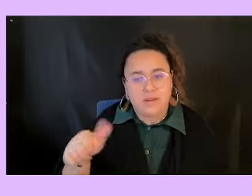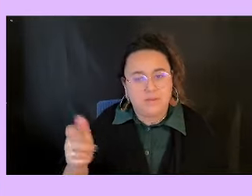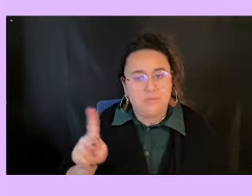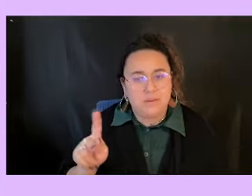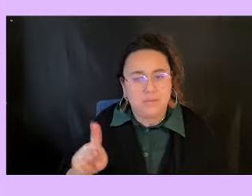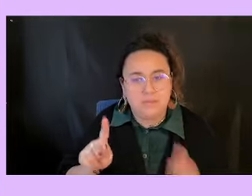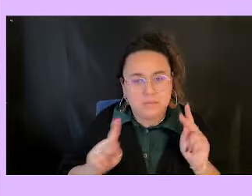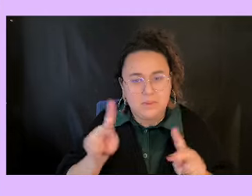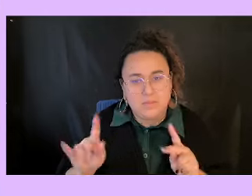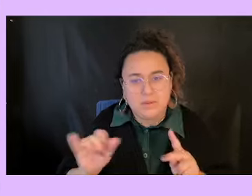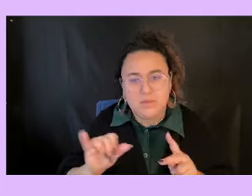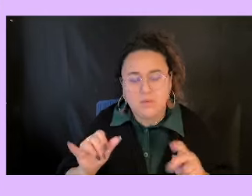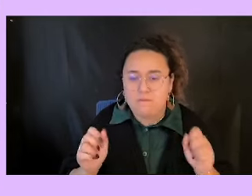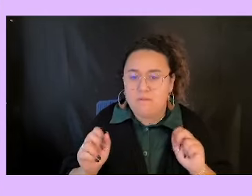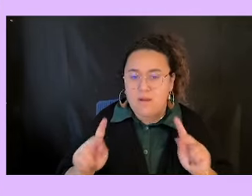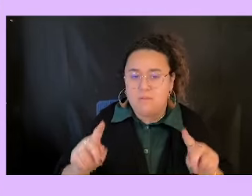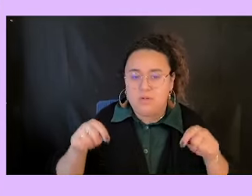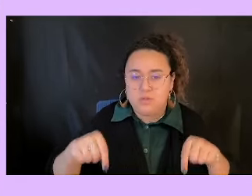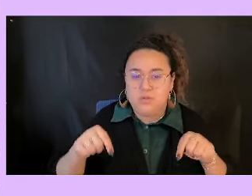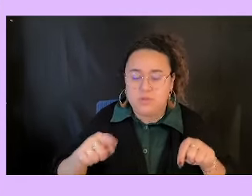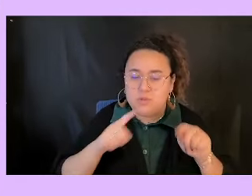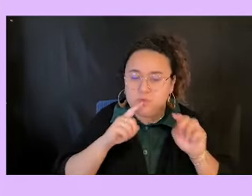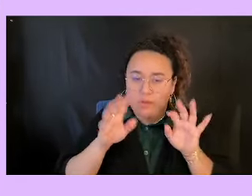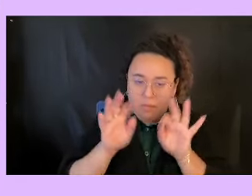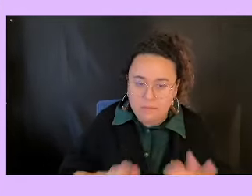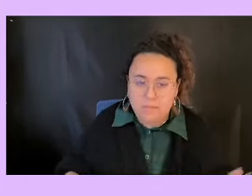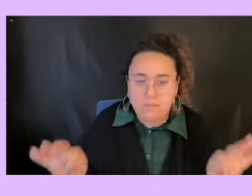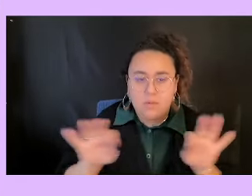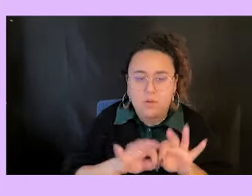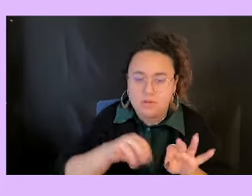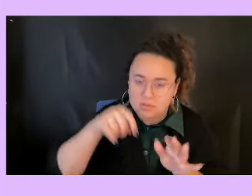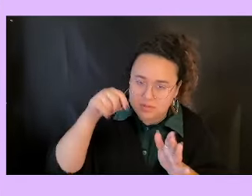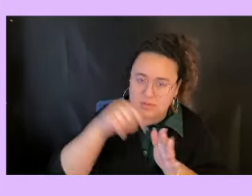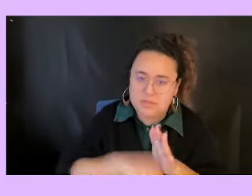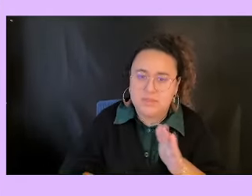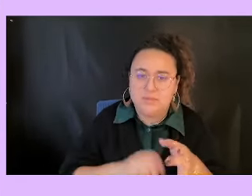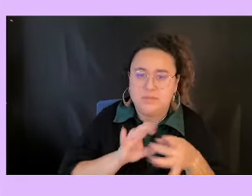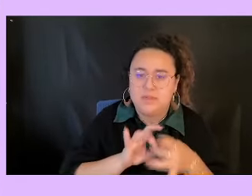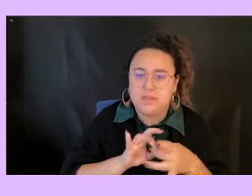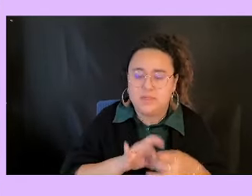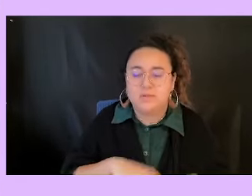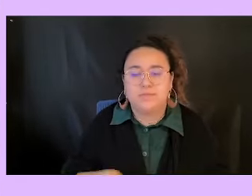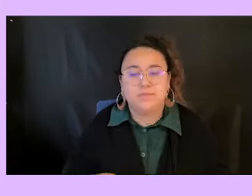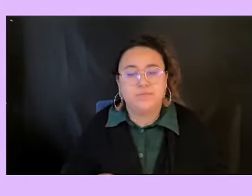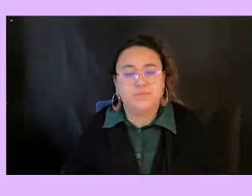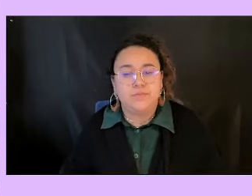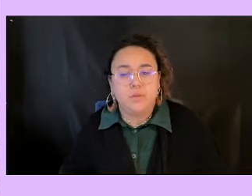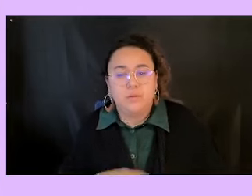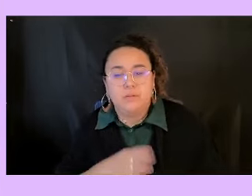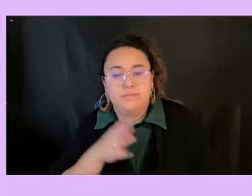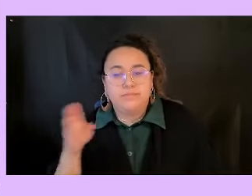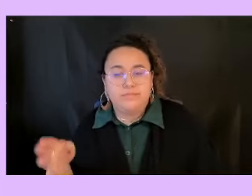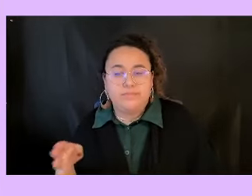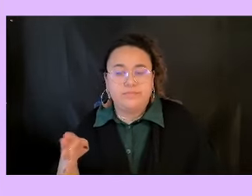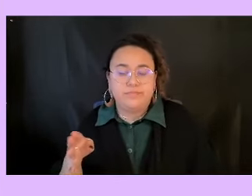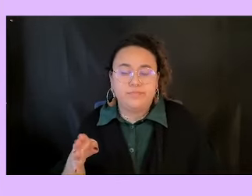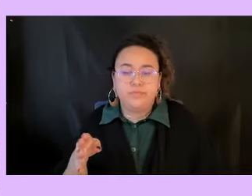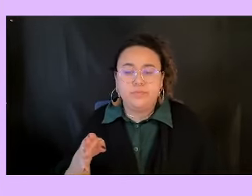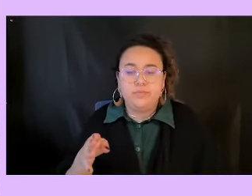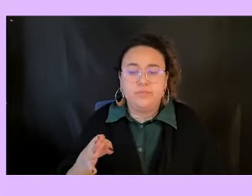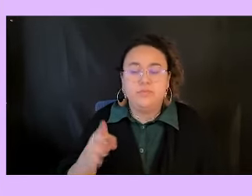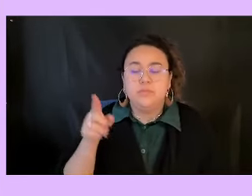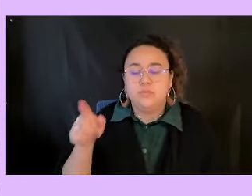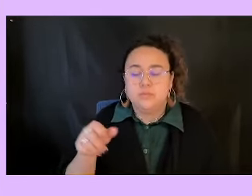an opportunity here that is so steeped in connection. Go ahead. I think we're also approaching a moment